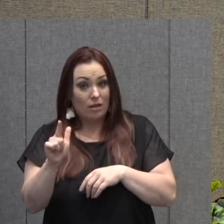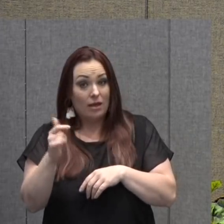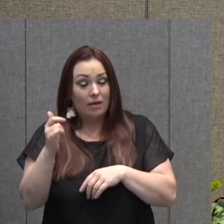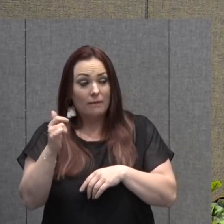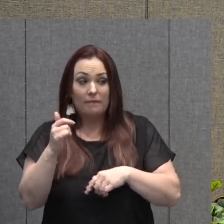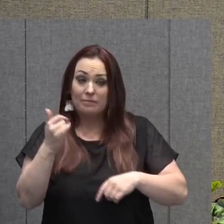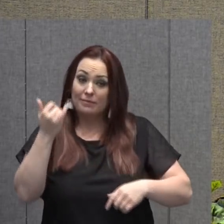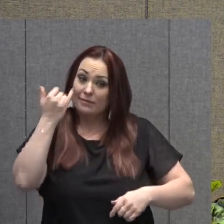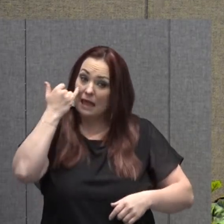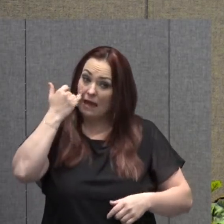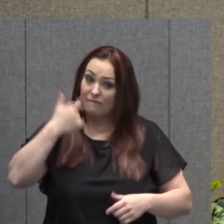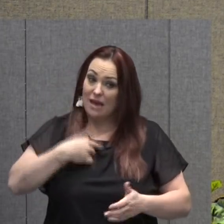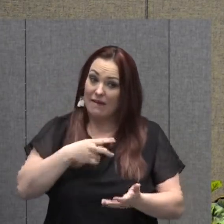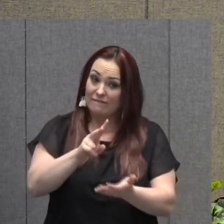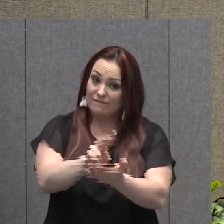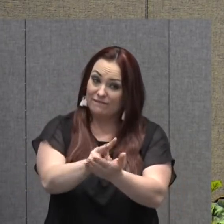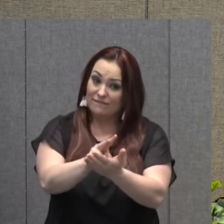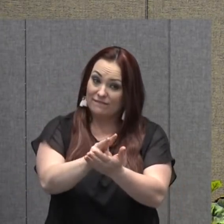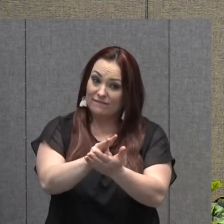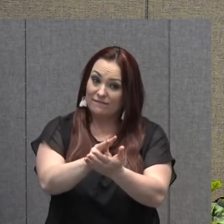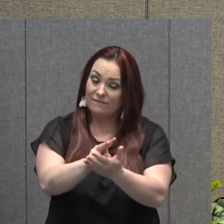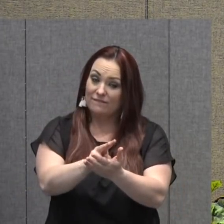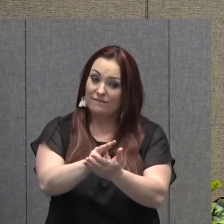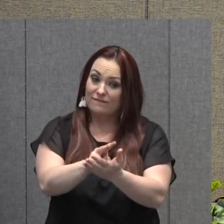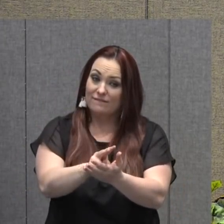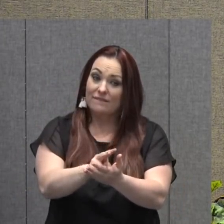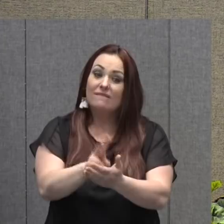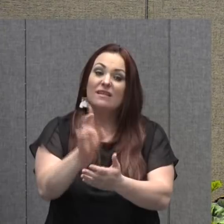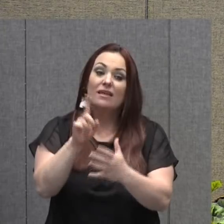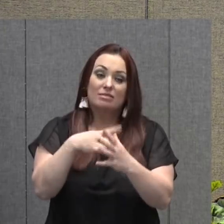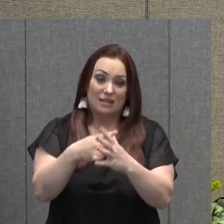lose, I'll leave